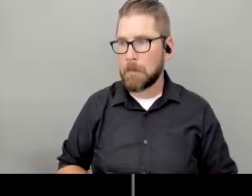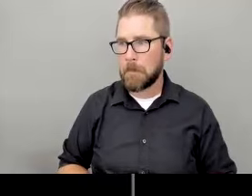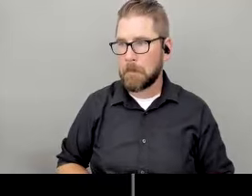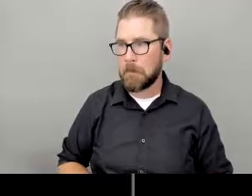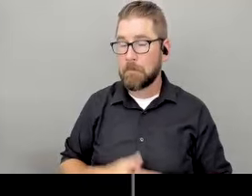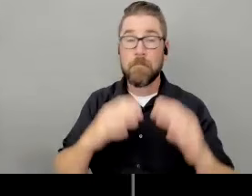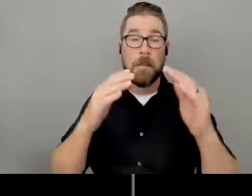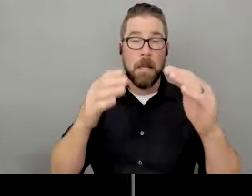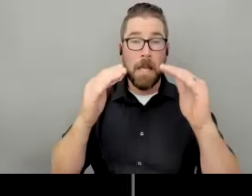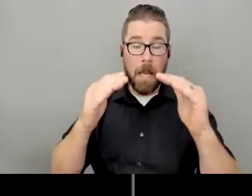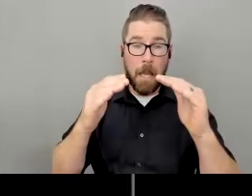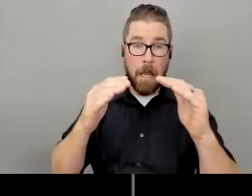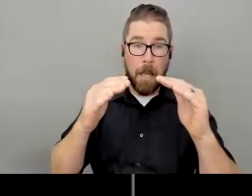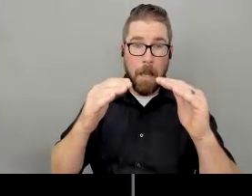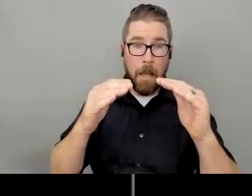Next.